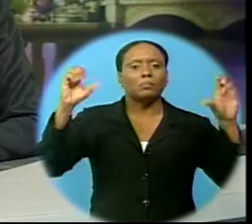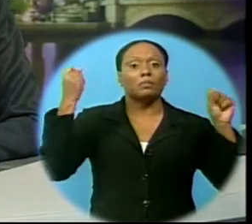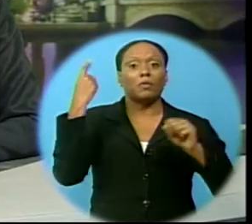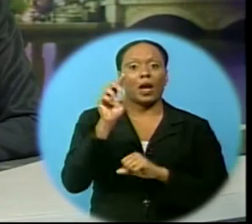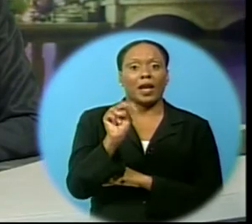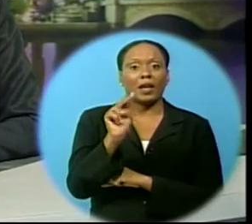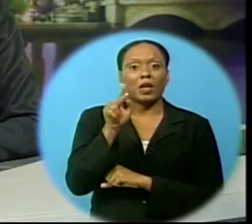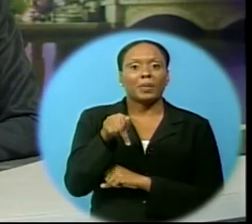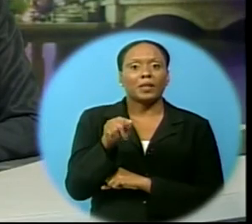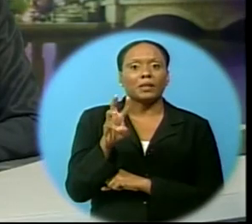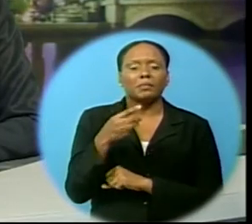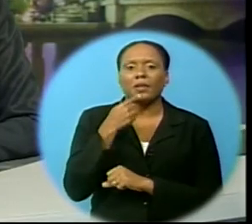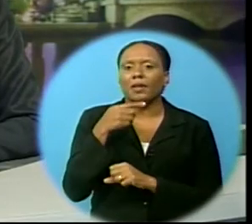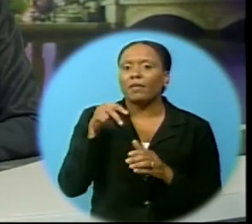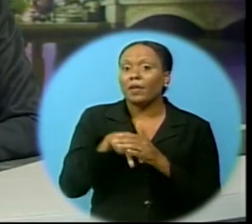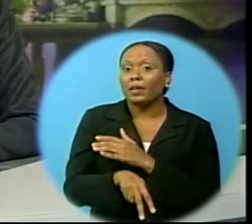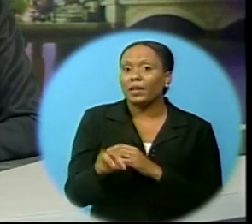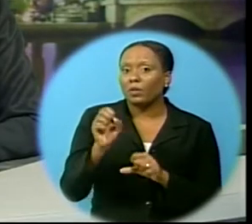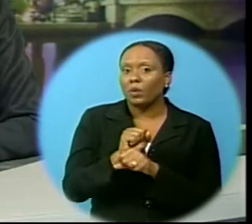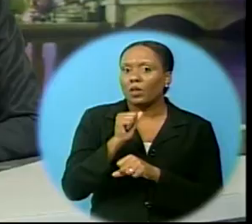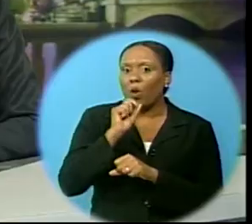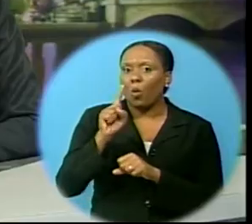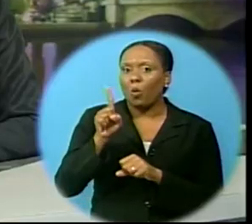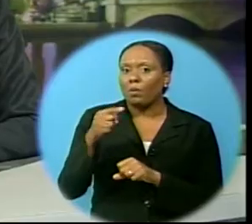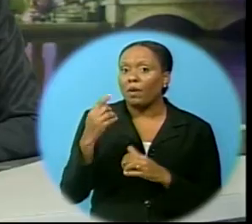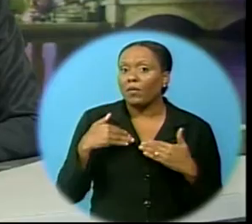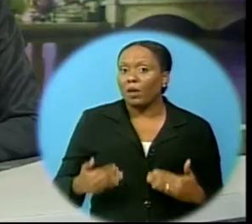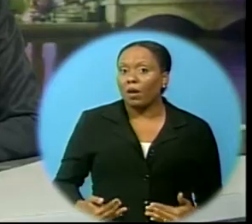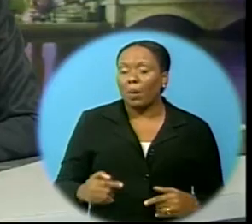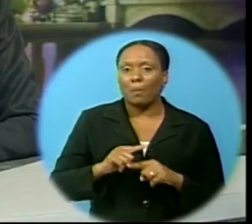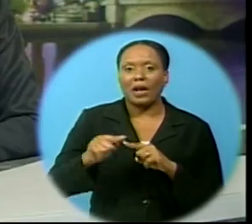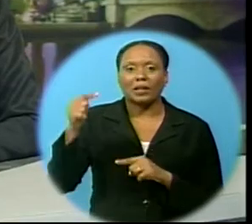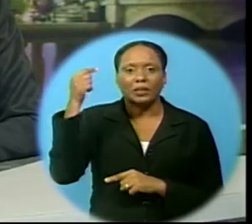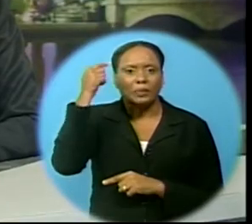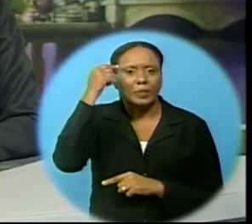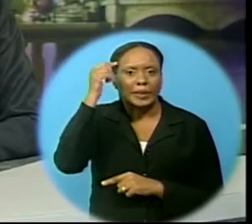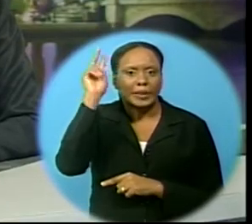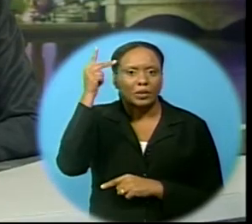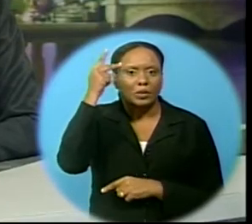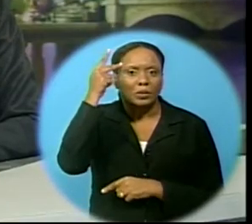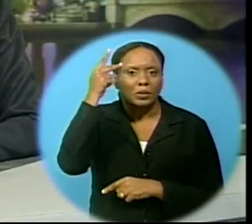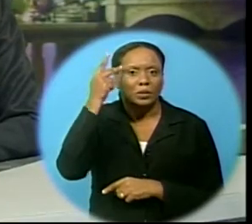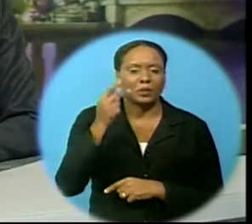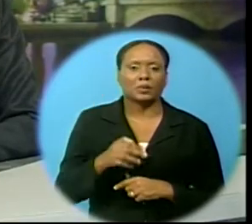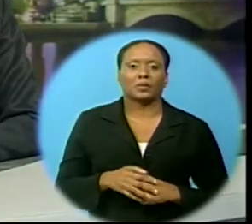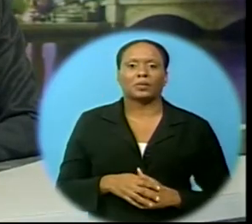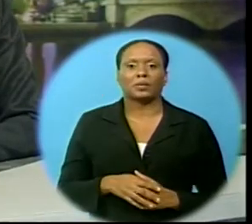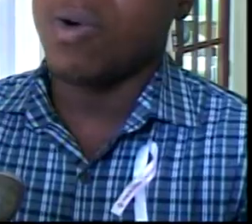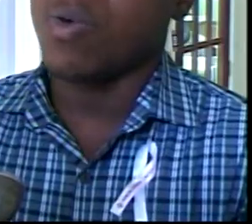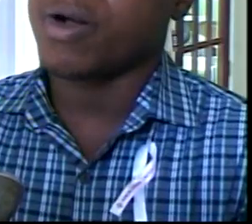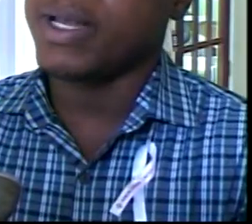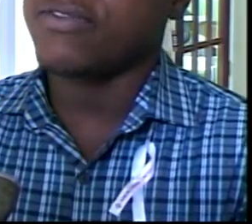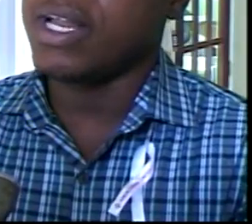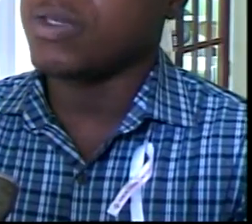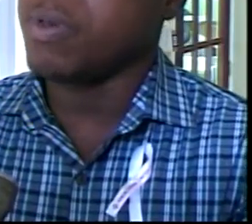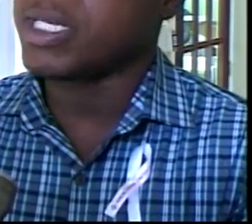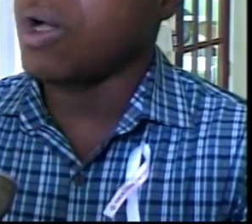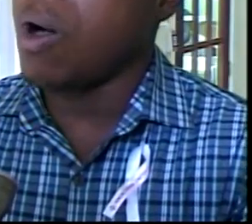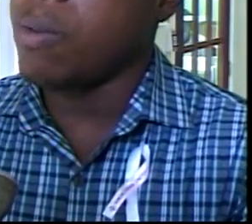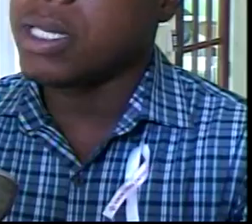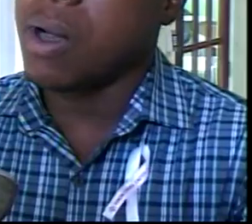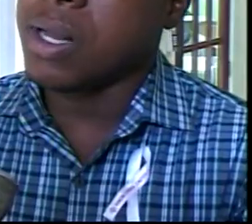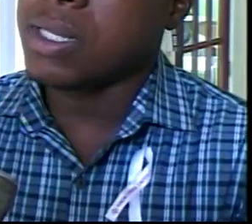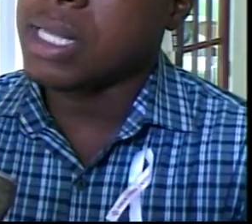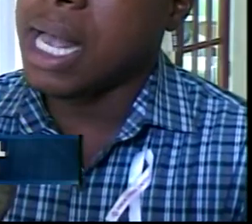McDowell, says violence in the workplace is not just physical, but also psychological. When we talk about workplace violence, we